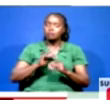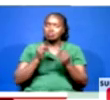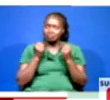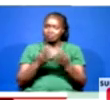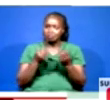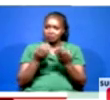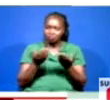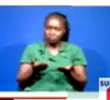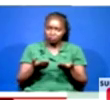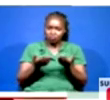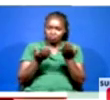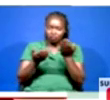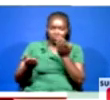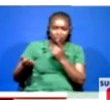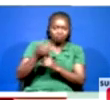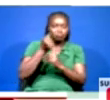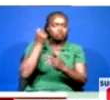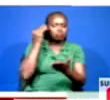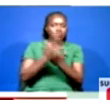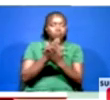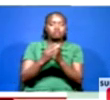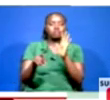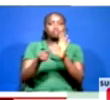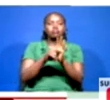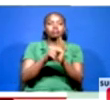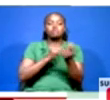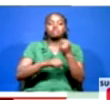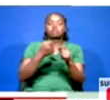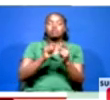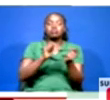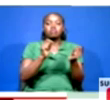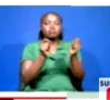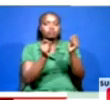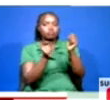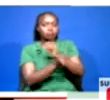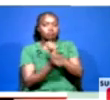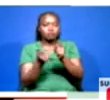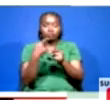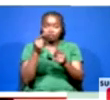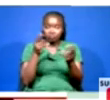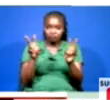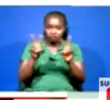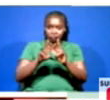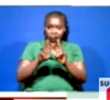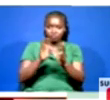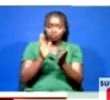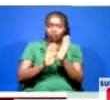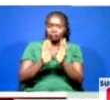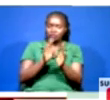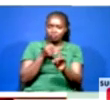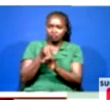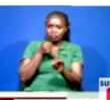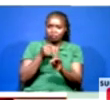in curbing the vice using existing laws, but a paradigm shift that will see right values and ethics imparted at the very basic level